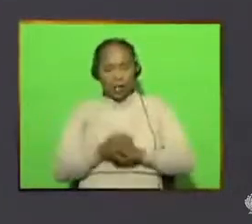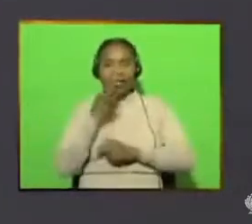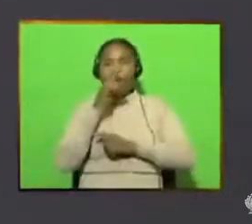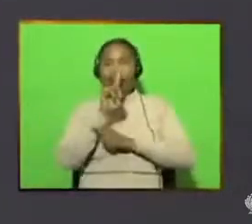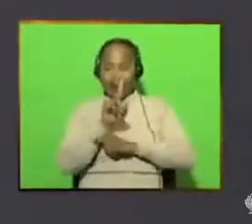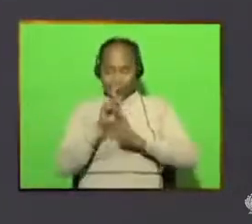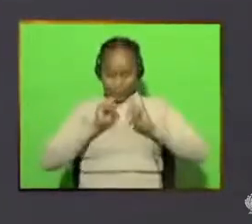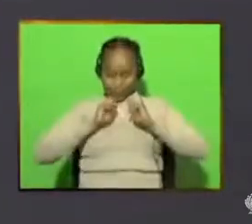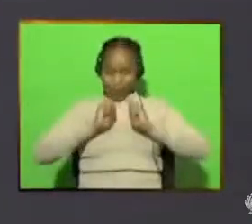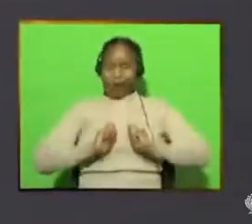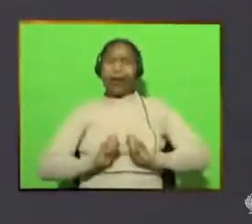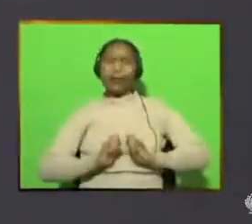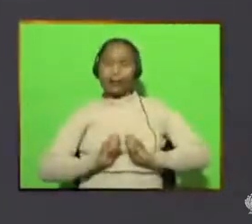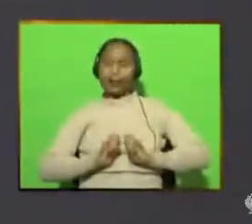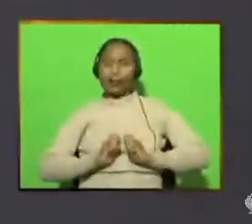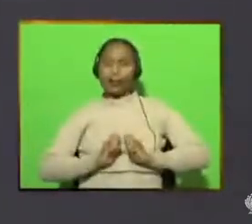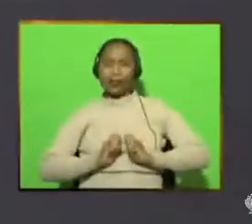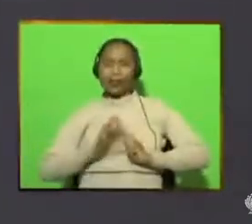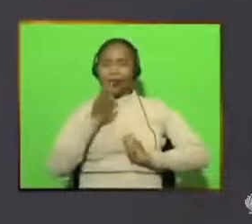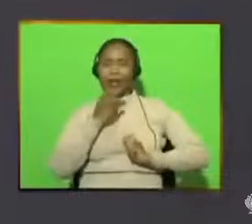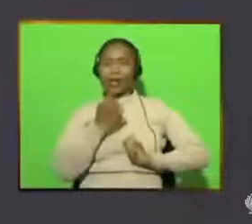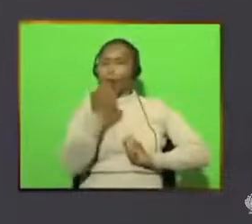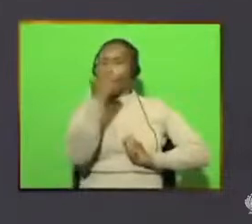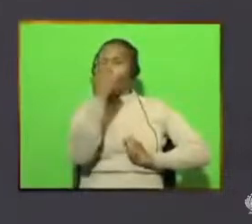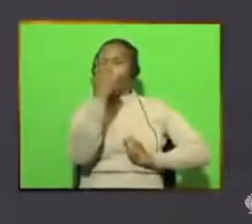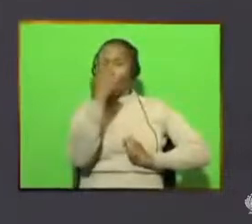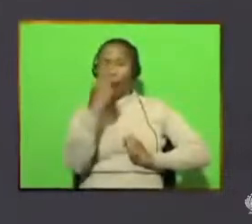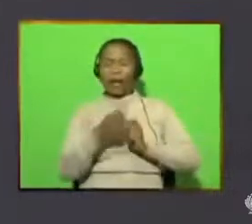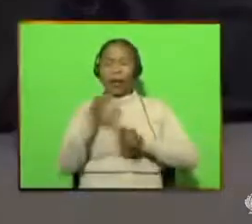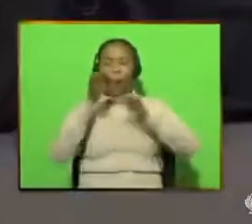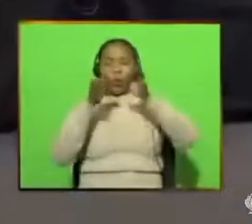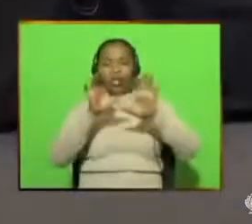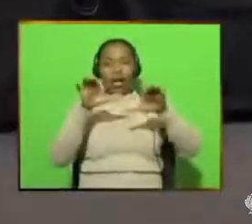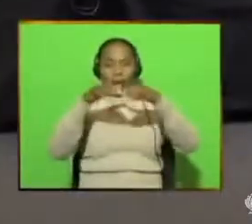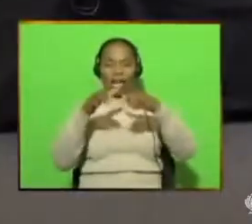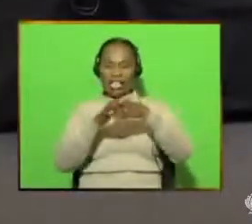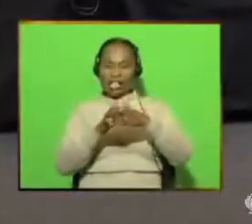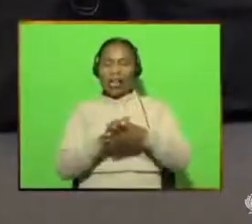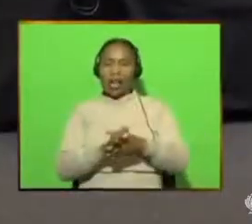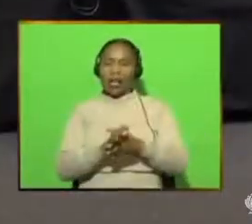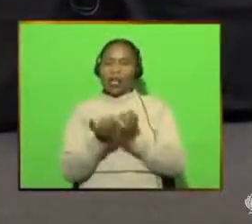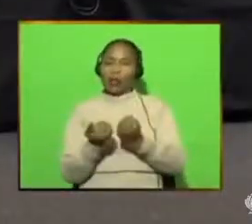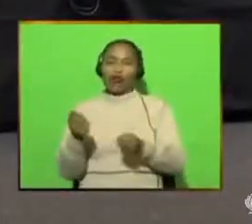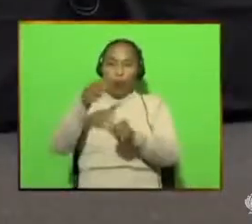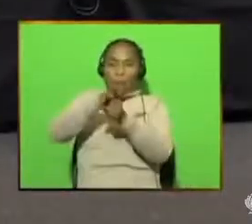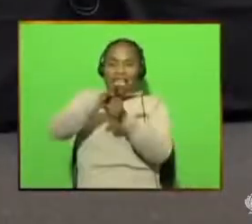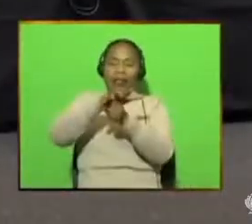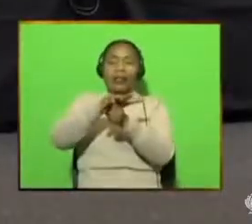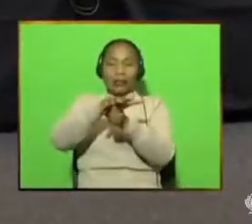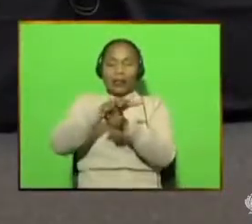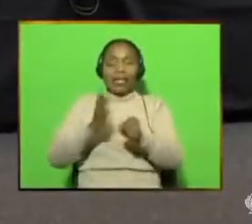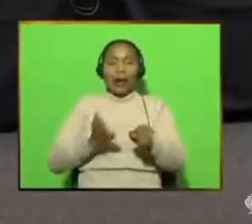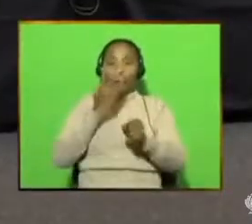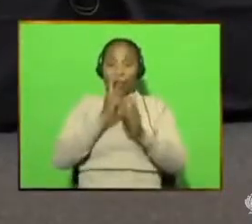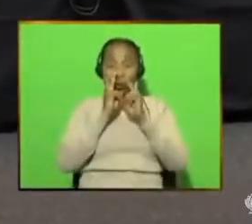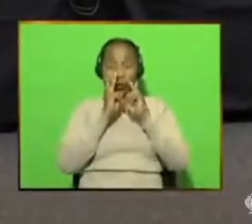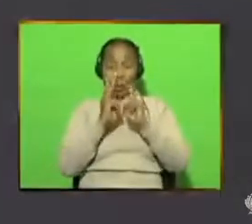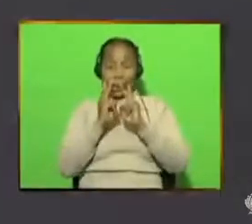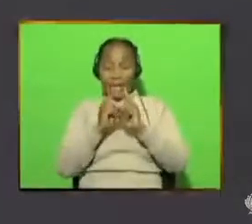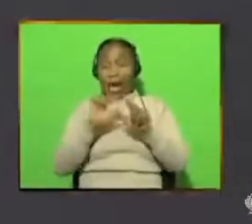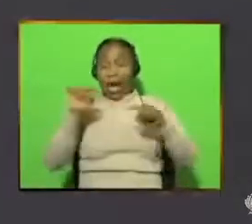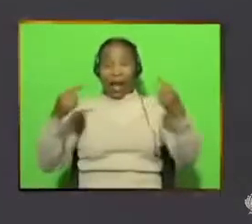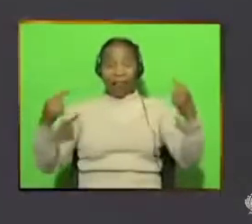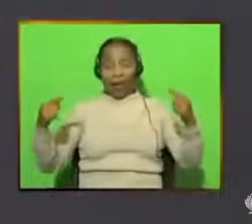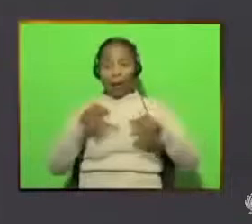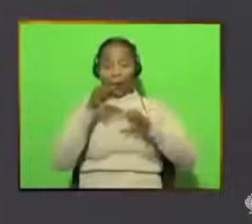tired of having a one political party dominating the political scene. While others